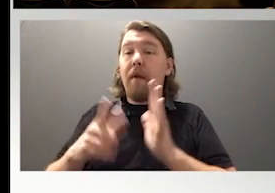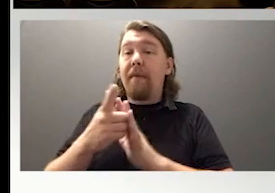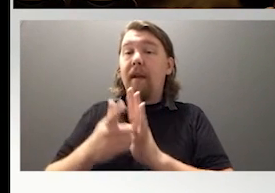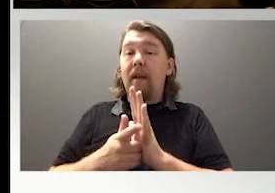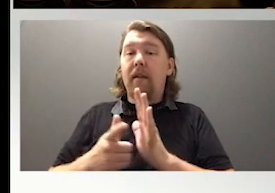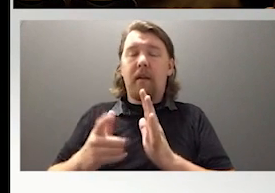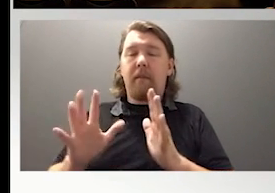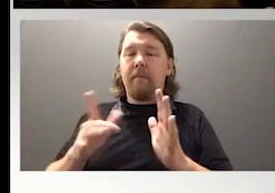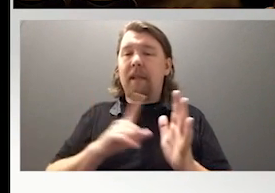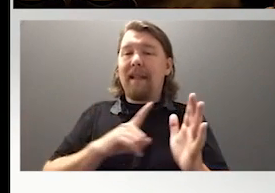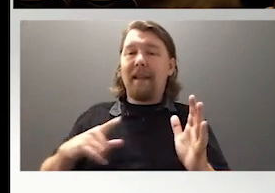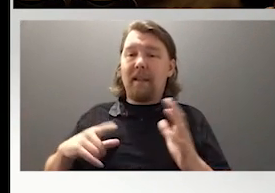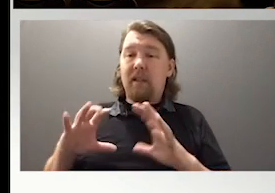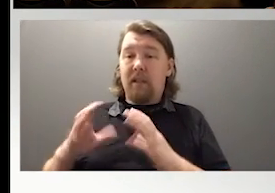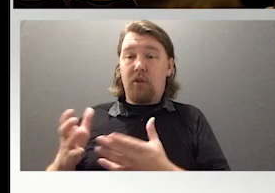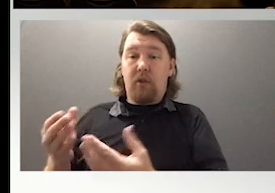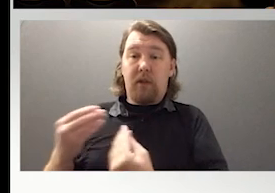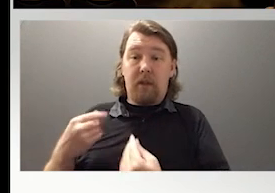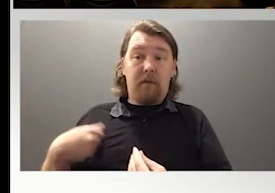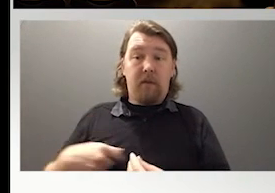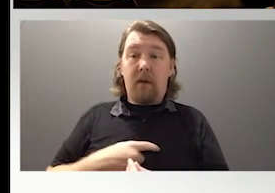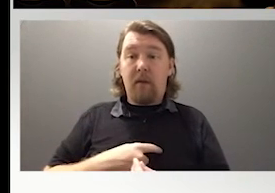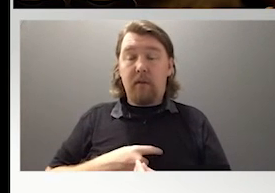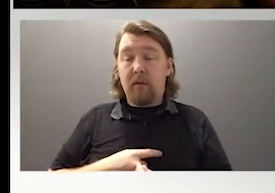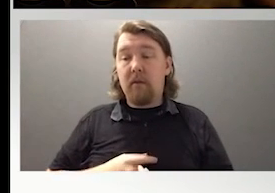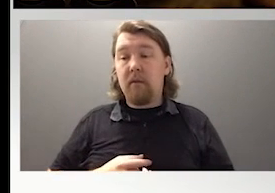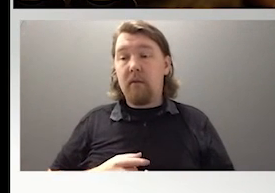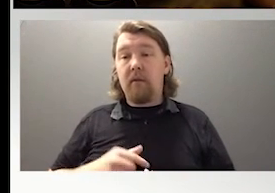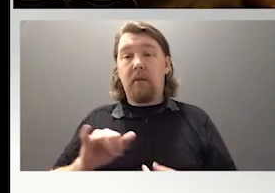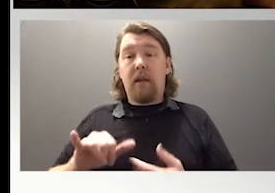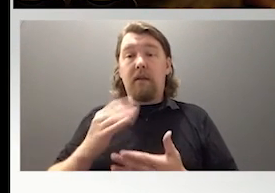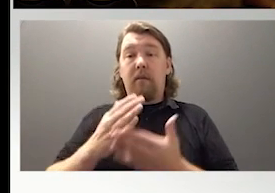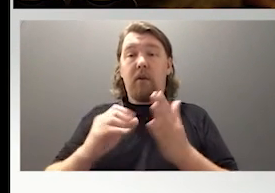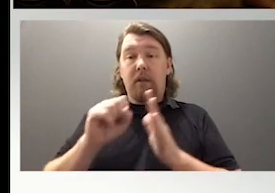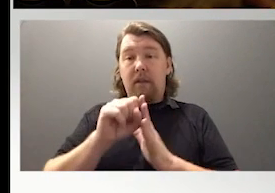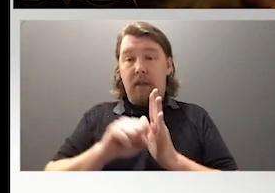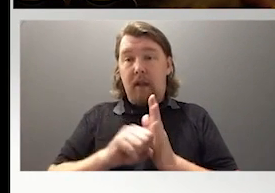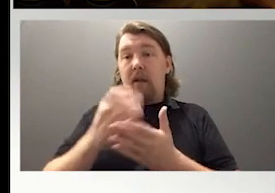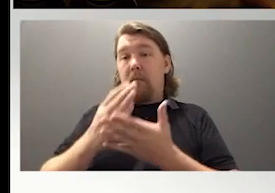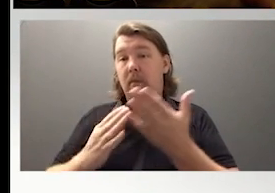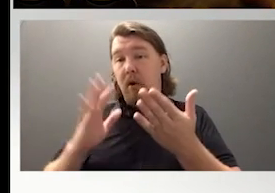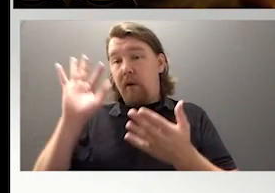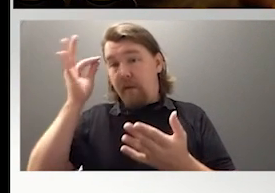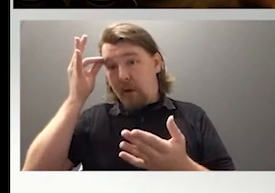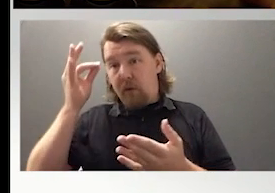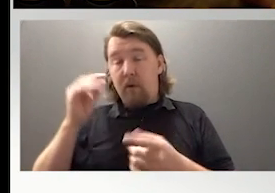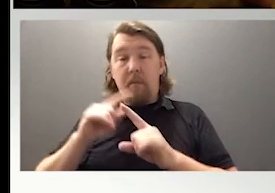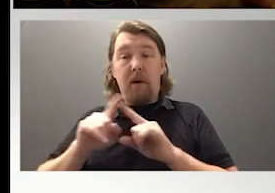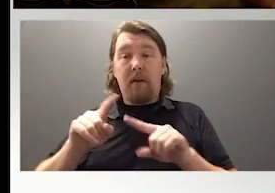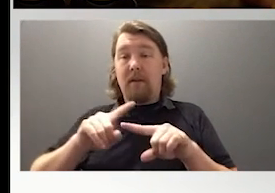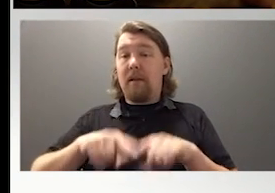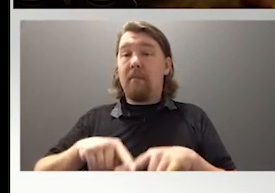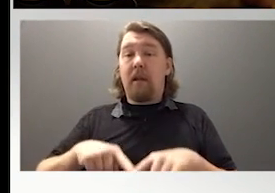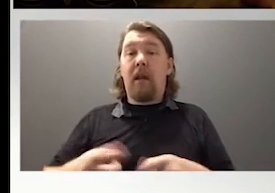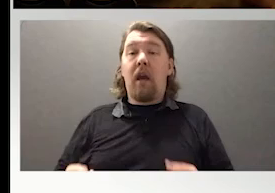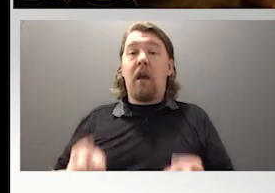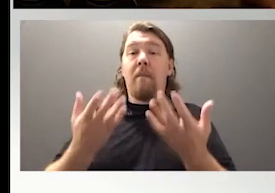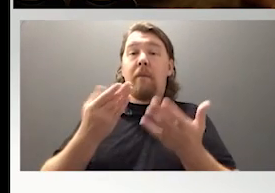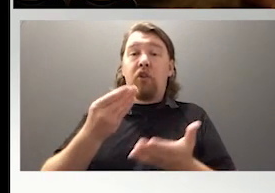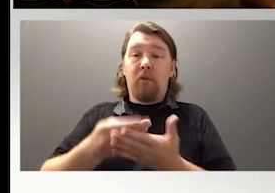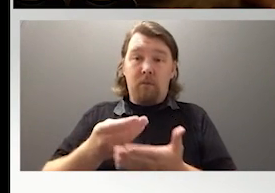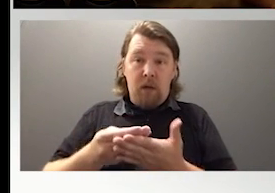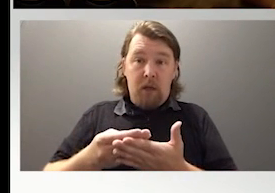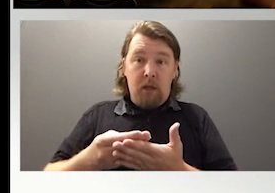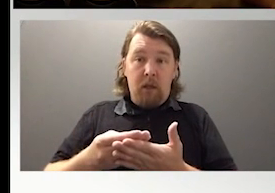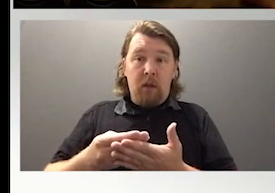money we receive from the legislature. It's part state and part federal. But depending on the amount of money that